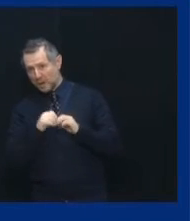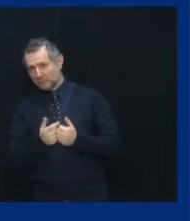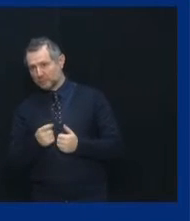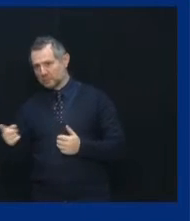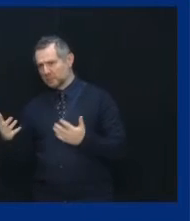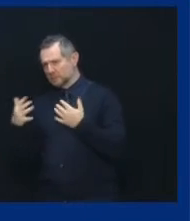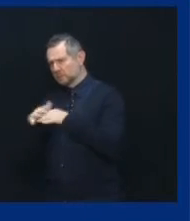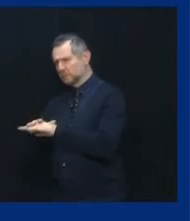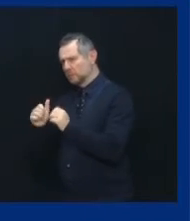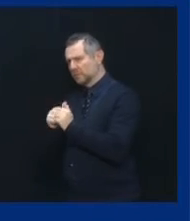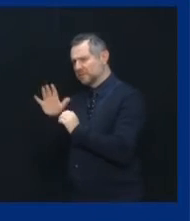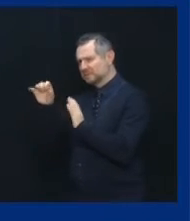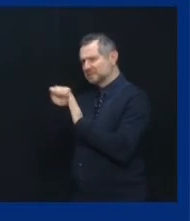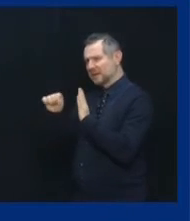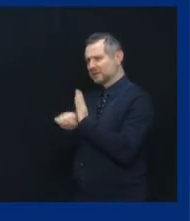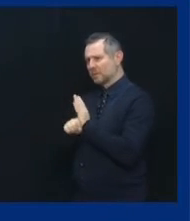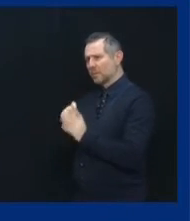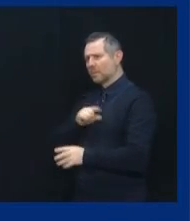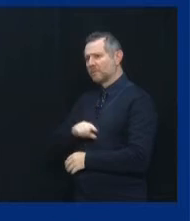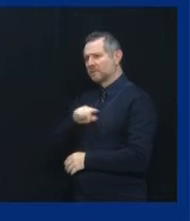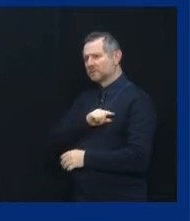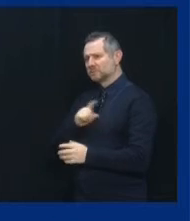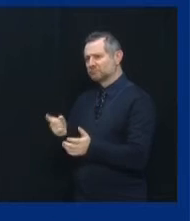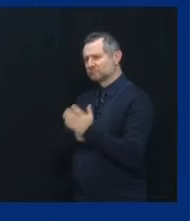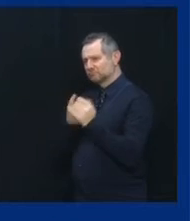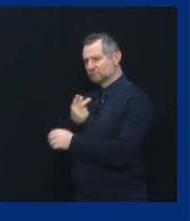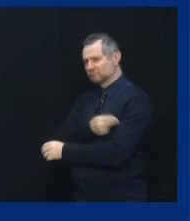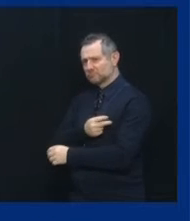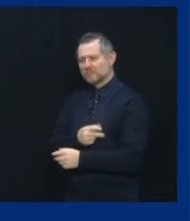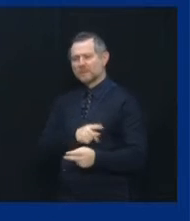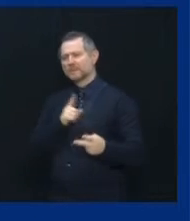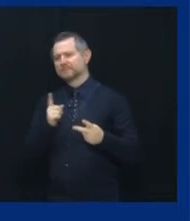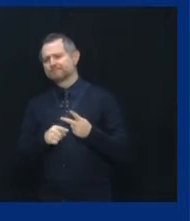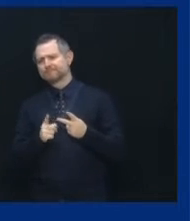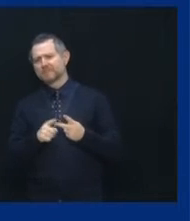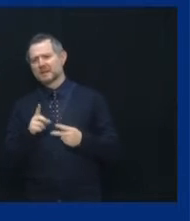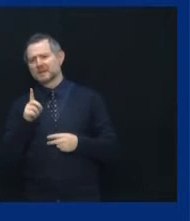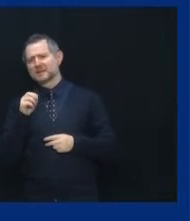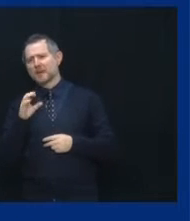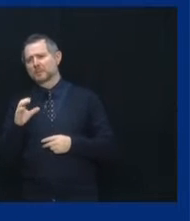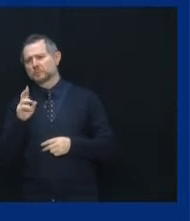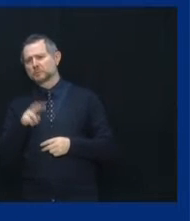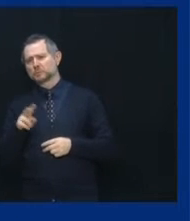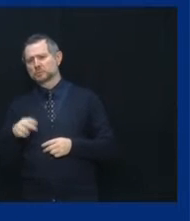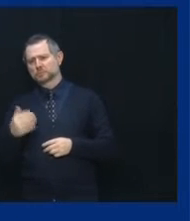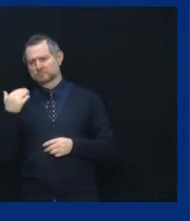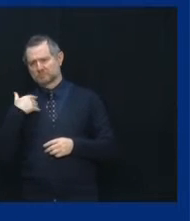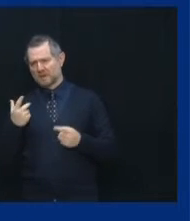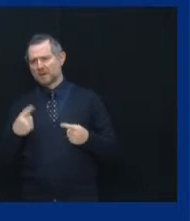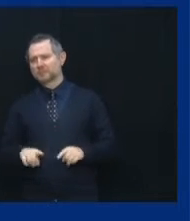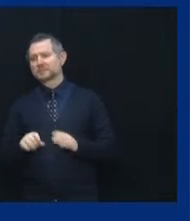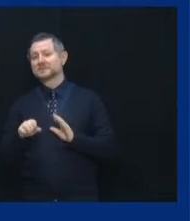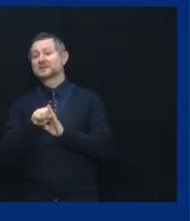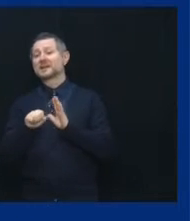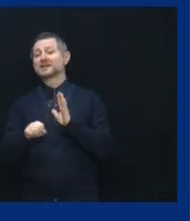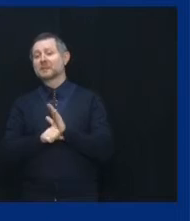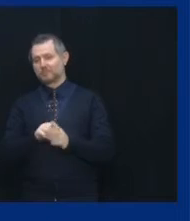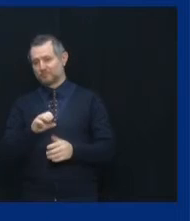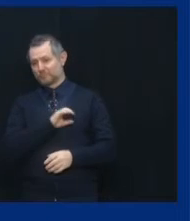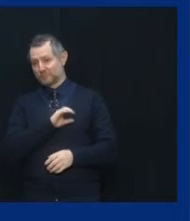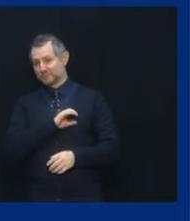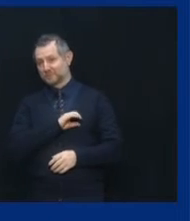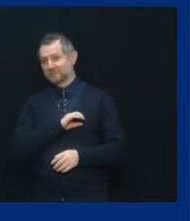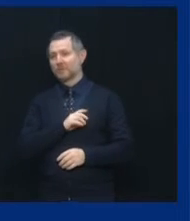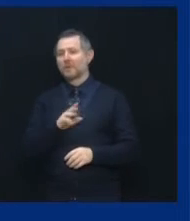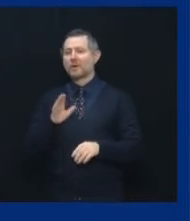eligibility? And then also, on December 22nd, there was an incident involving a state trooper on the thruway in Ulster